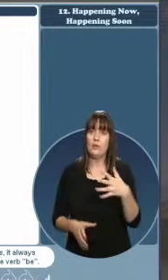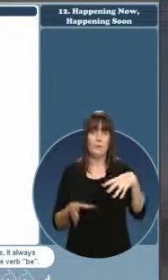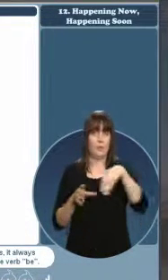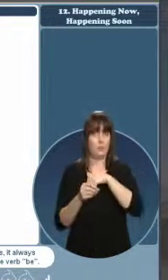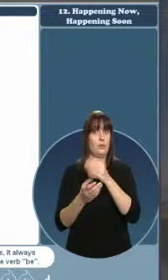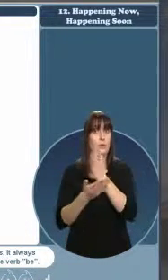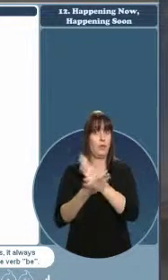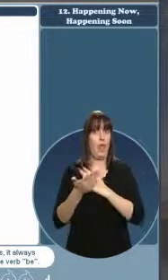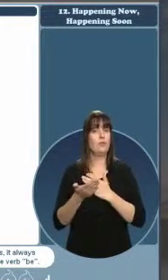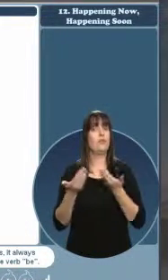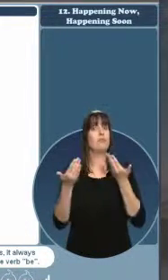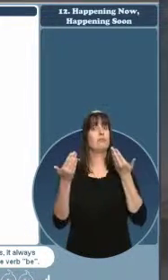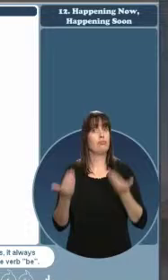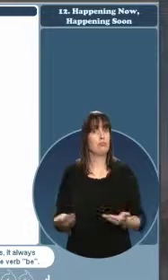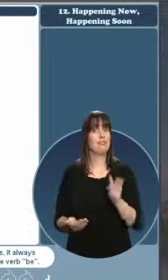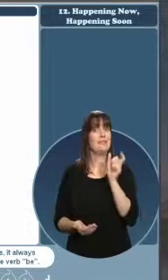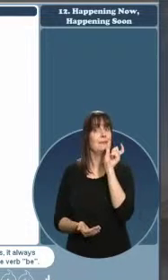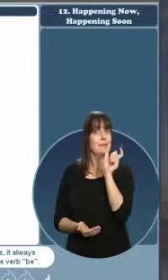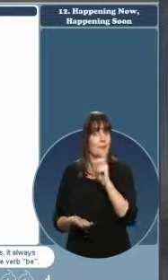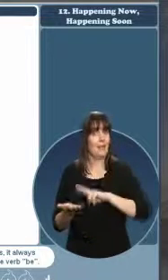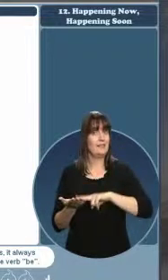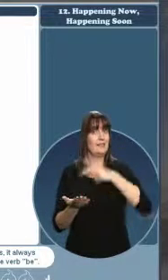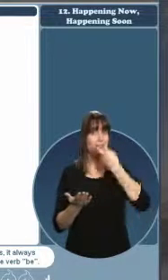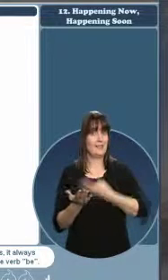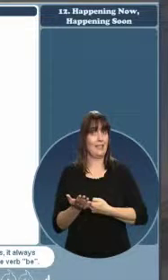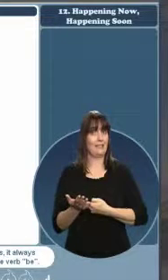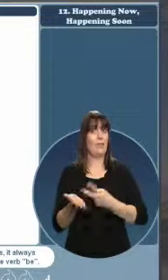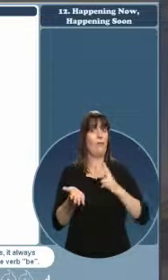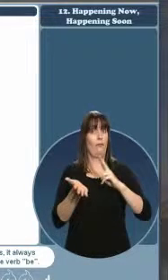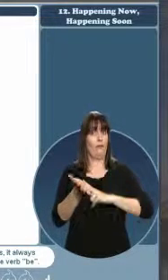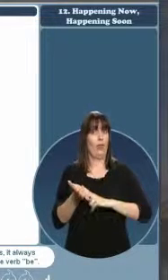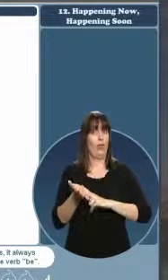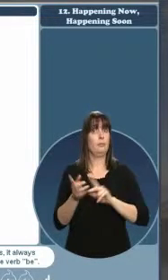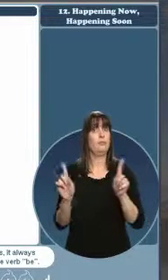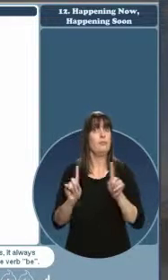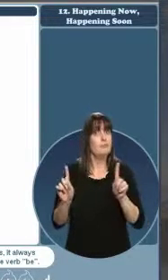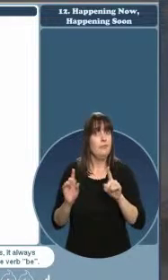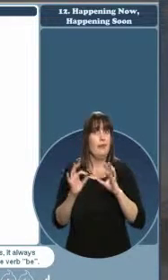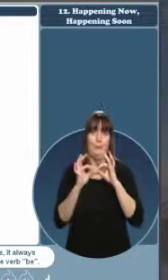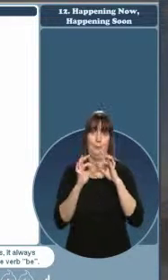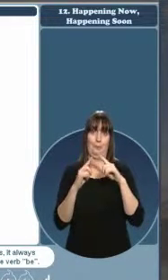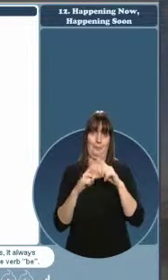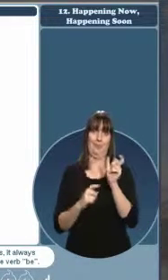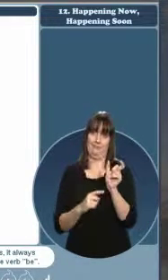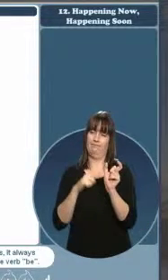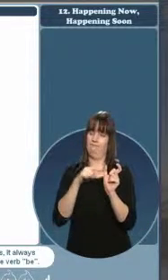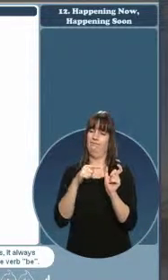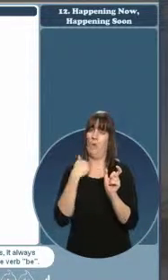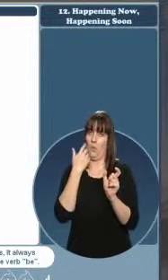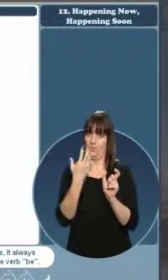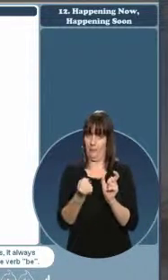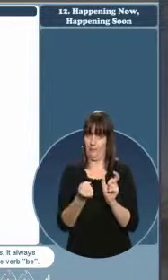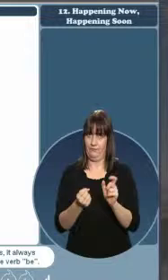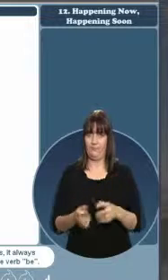And future uses, it always includes a part of the present simple tense of the verb be.